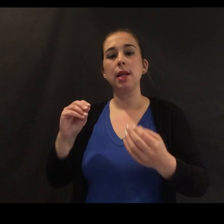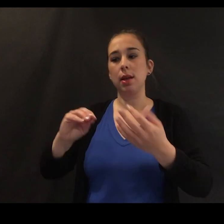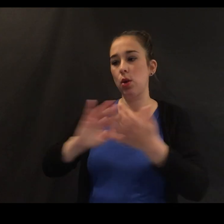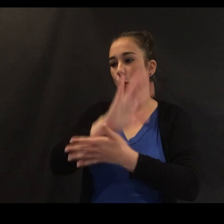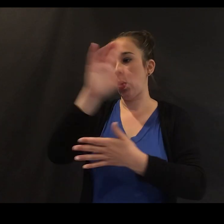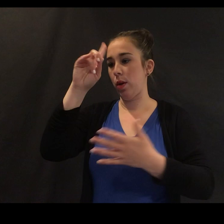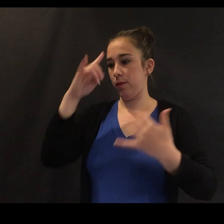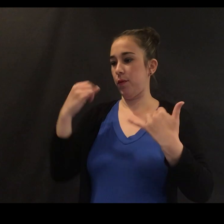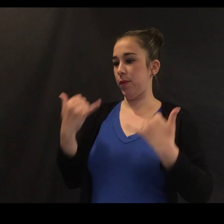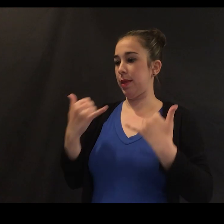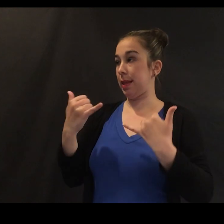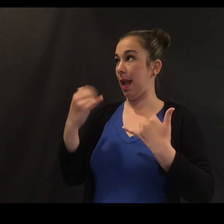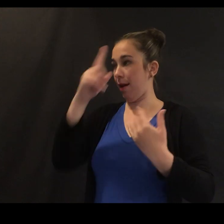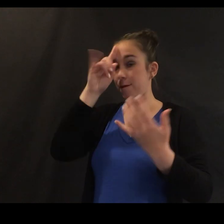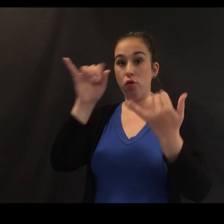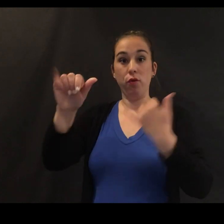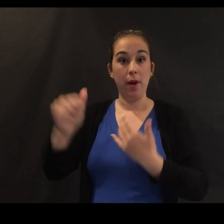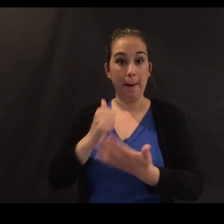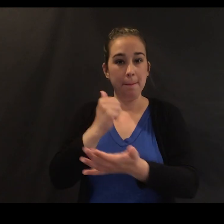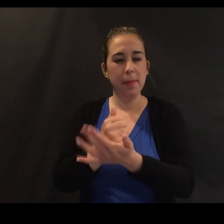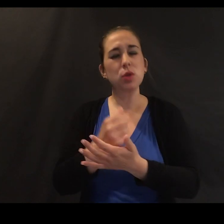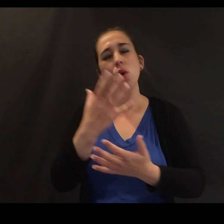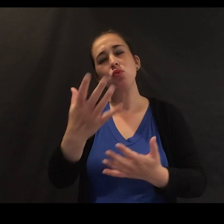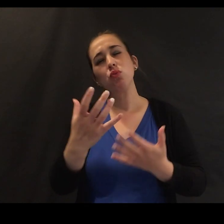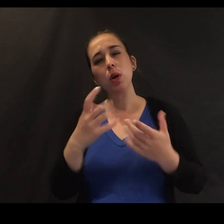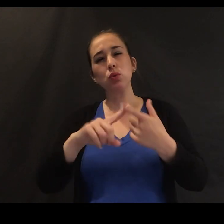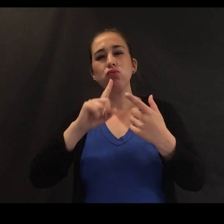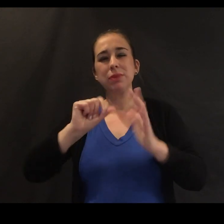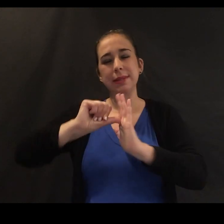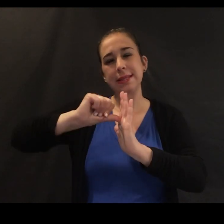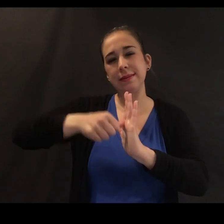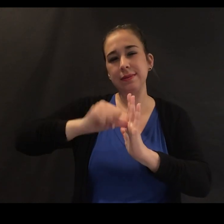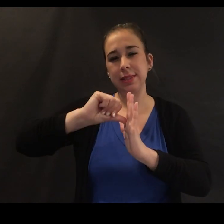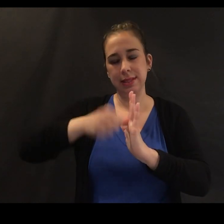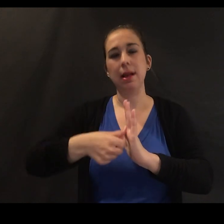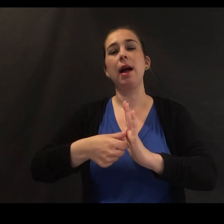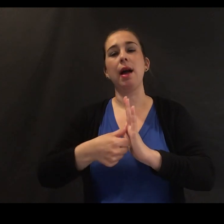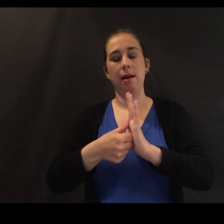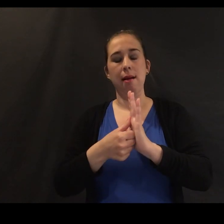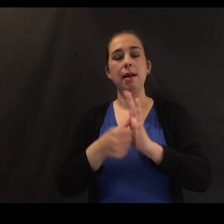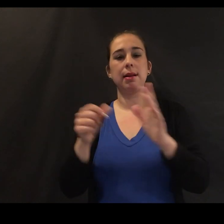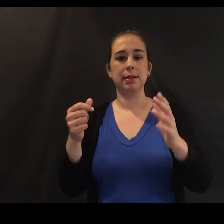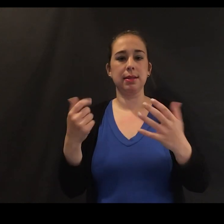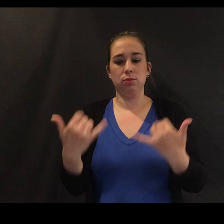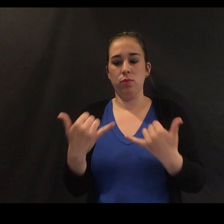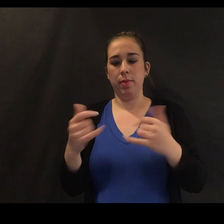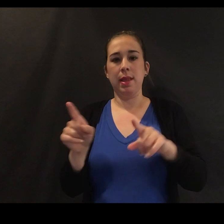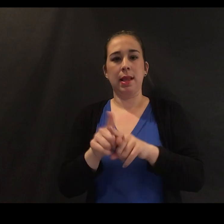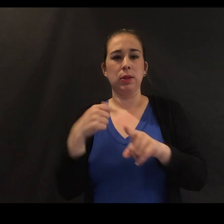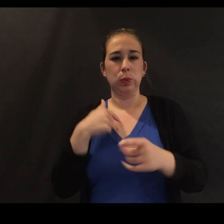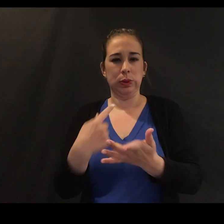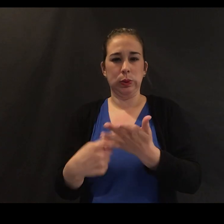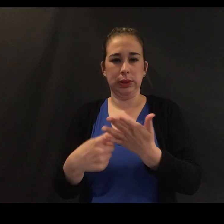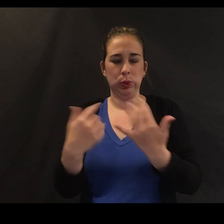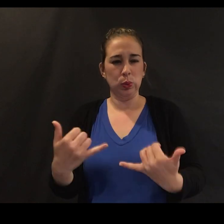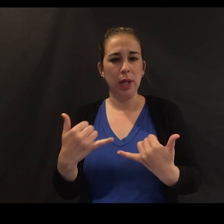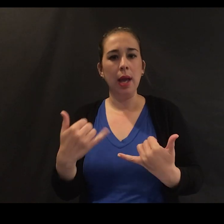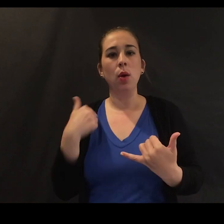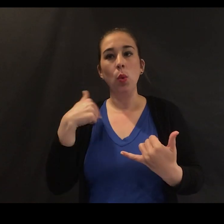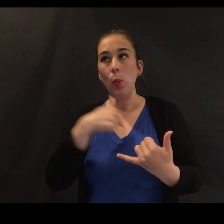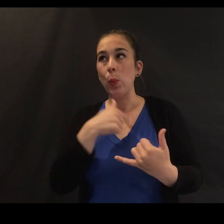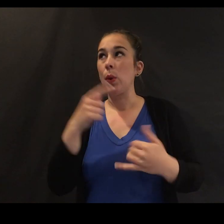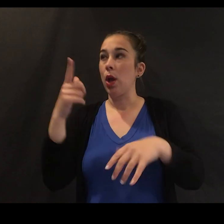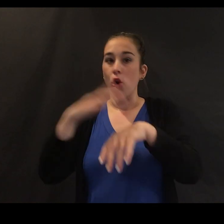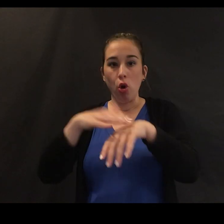forever. Amen. So I want to really emphasize again, as we're taking off in this time this evening, that we are called to grow in